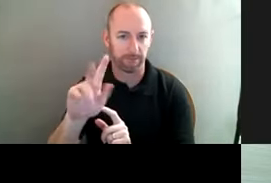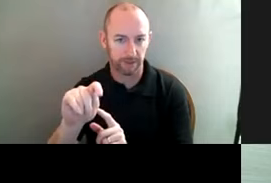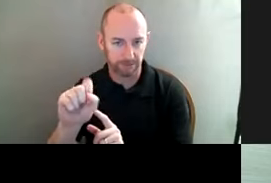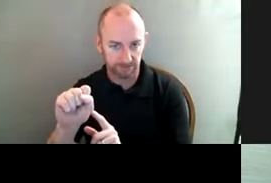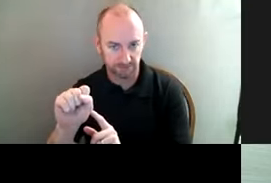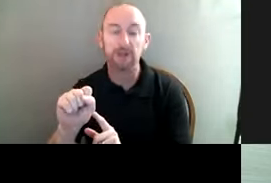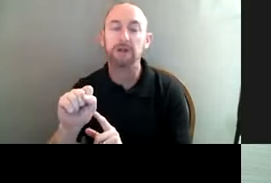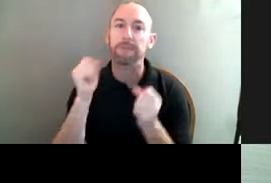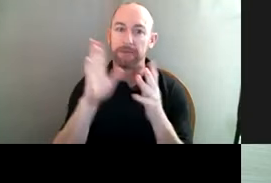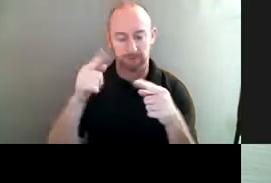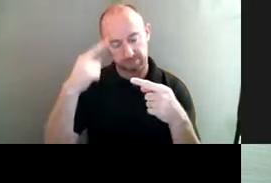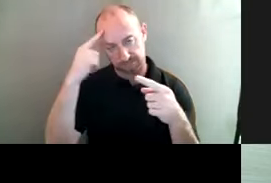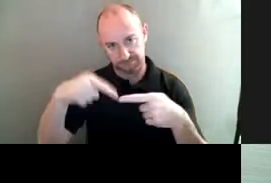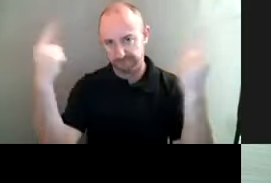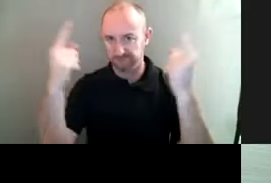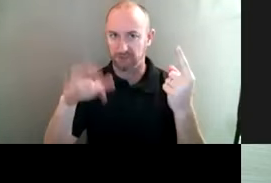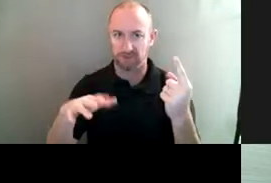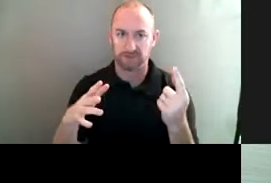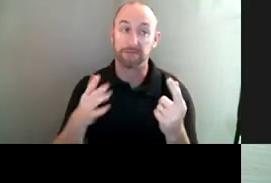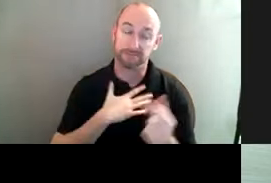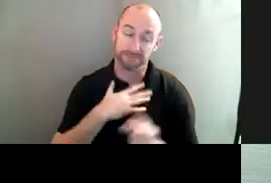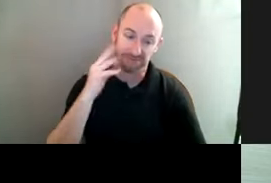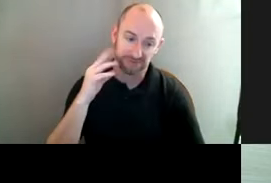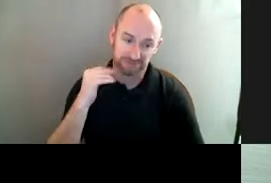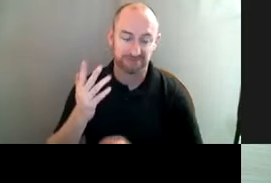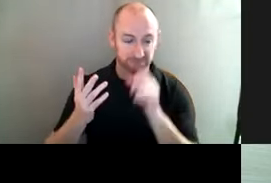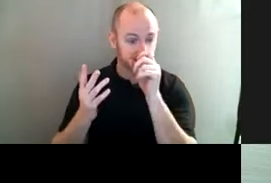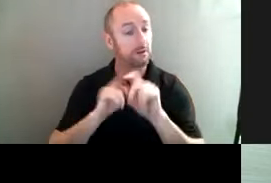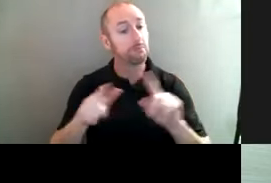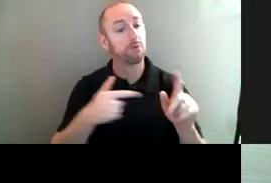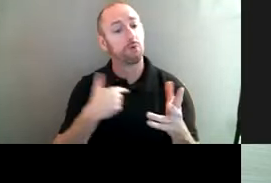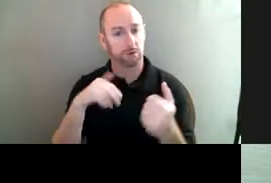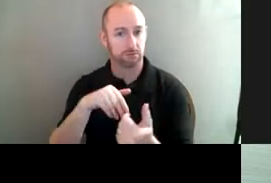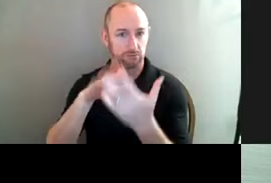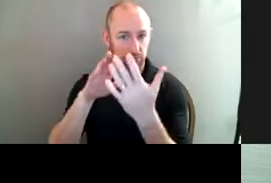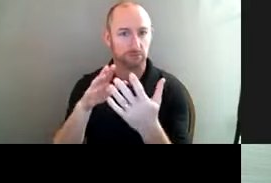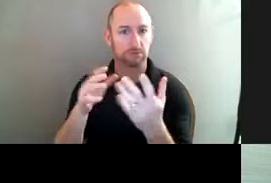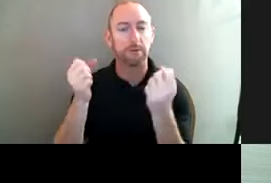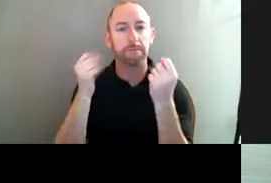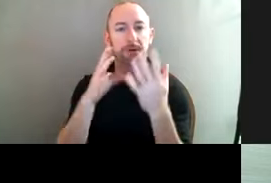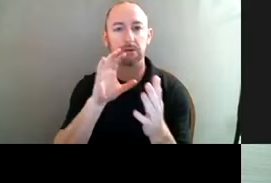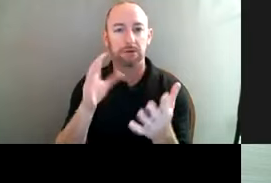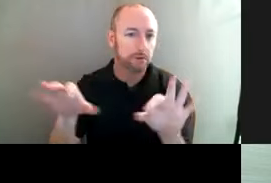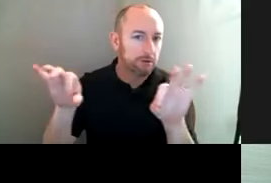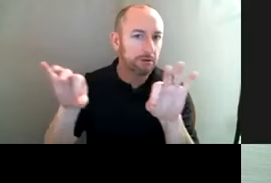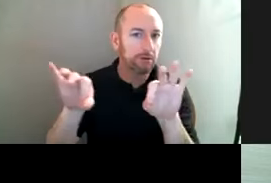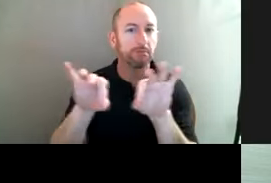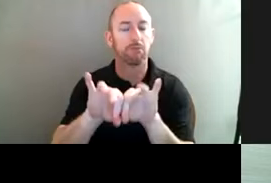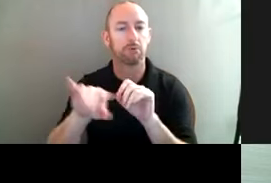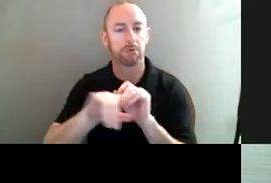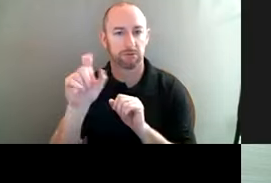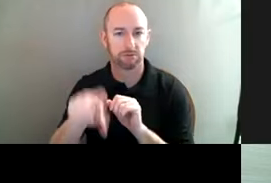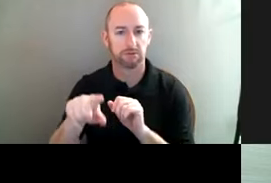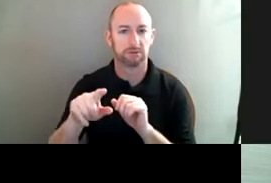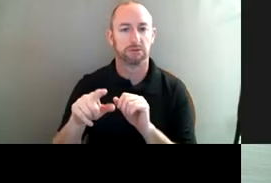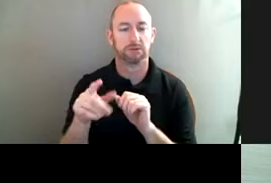file formats, or at least in my experience. But we did want to address a lot of really important ancillary questions